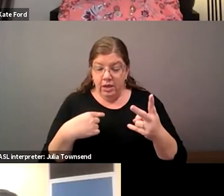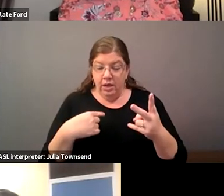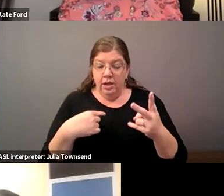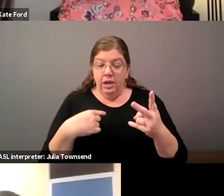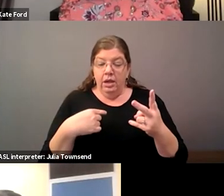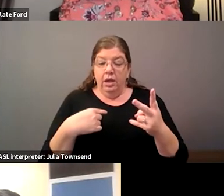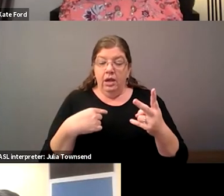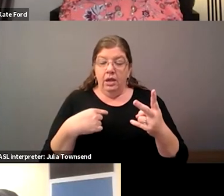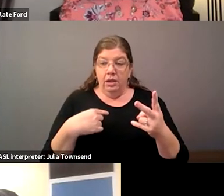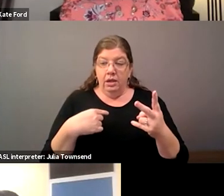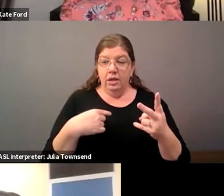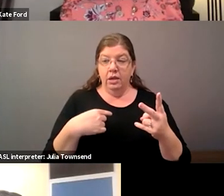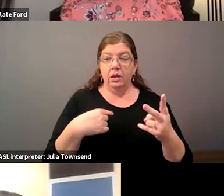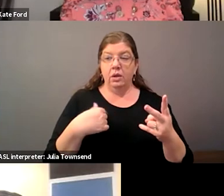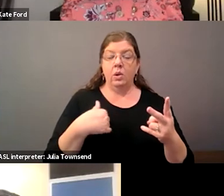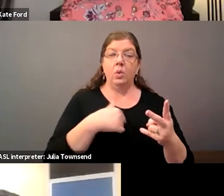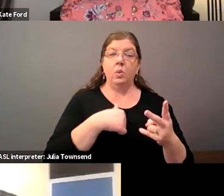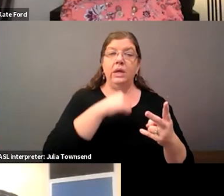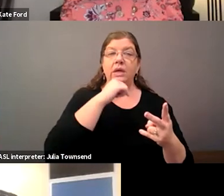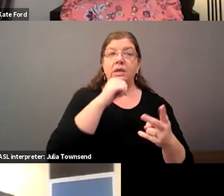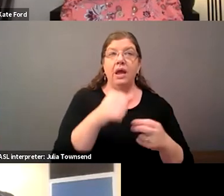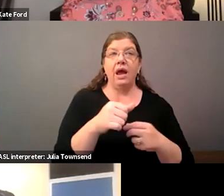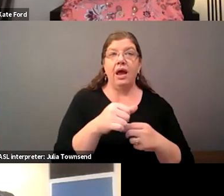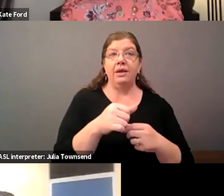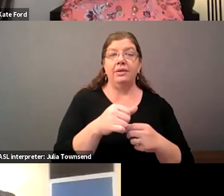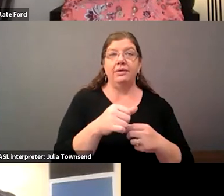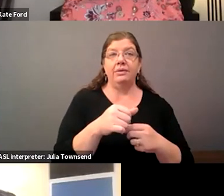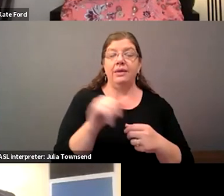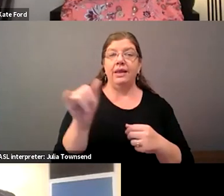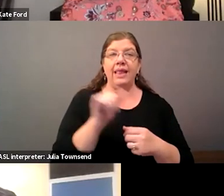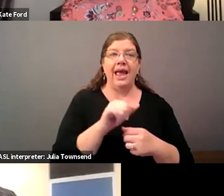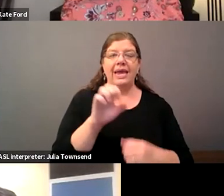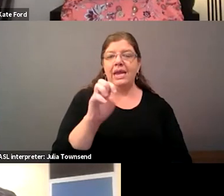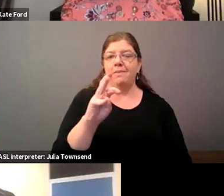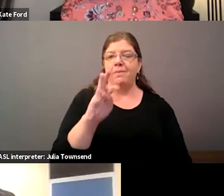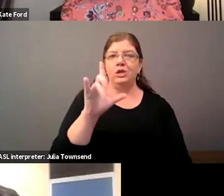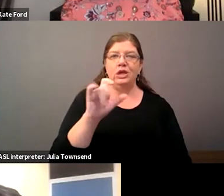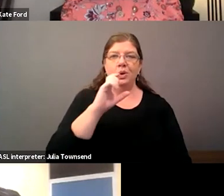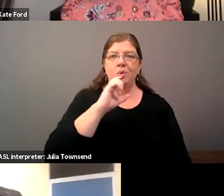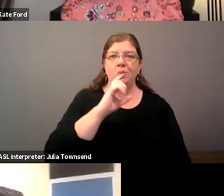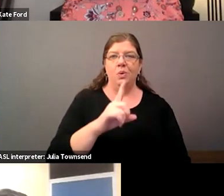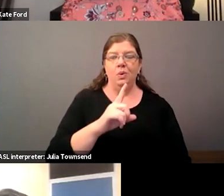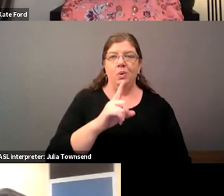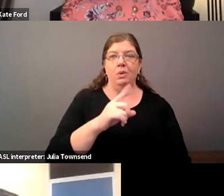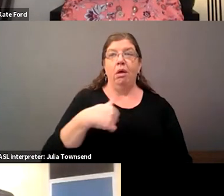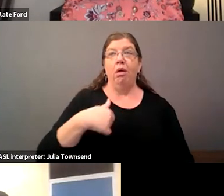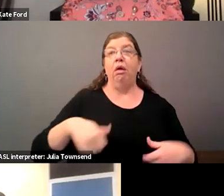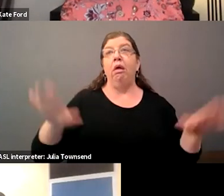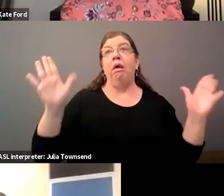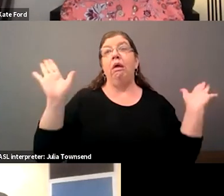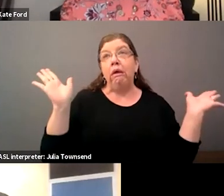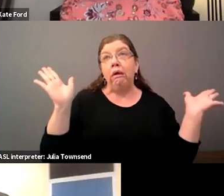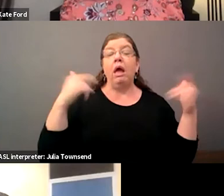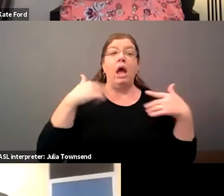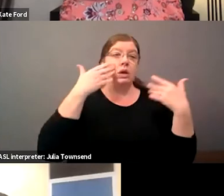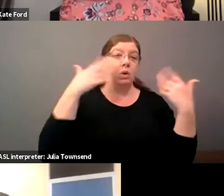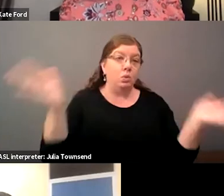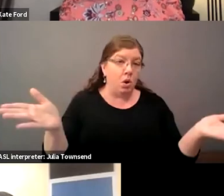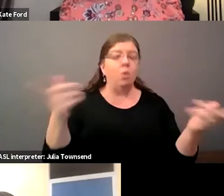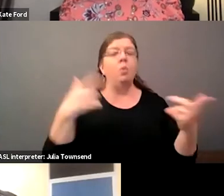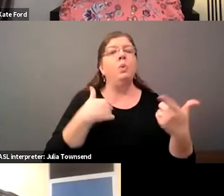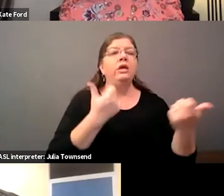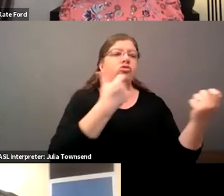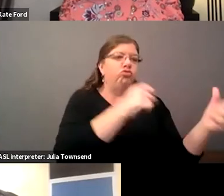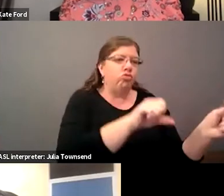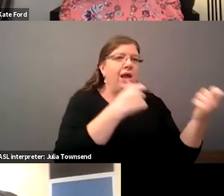we you know we don't just we're not like the emoji we don't just put our hands up and say i don't know so we keep trying and the